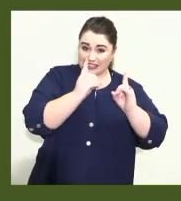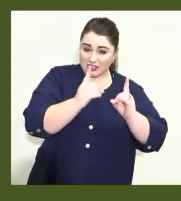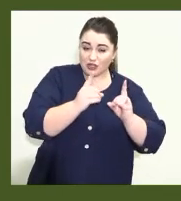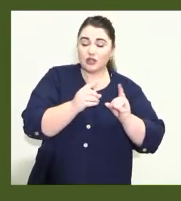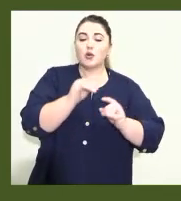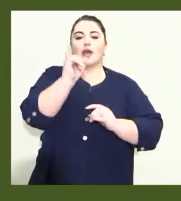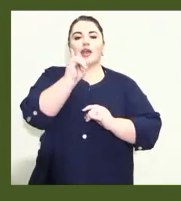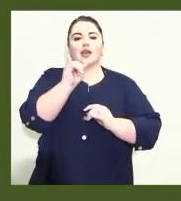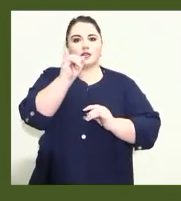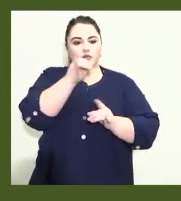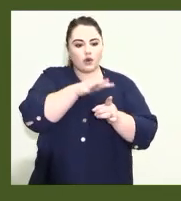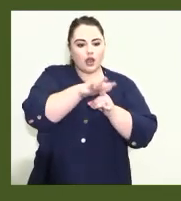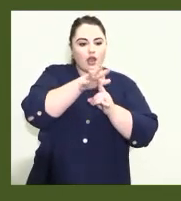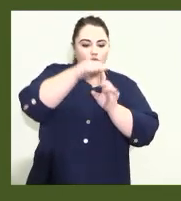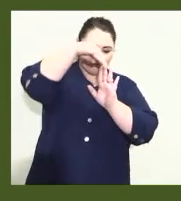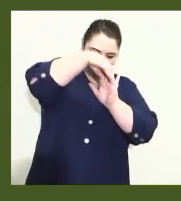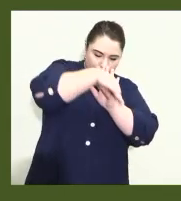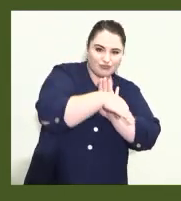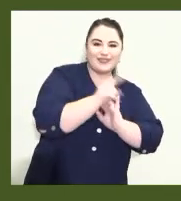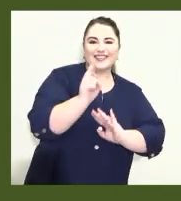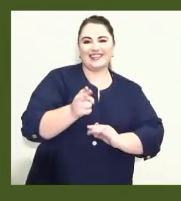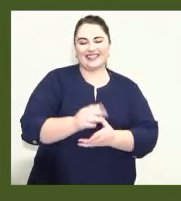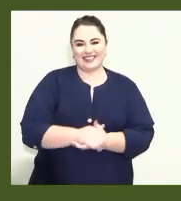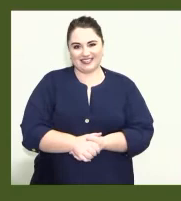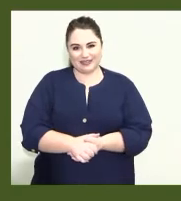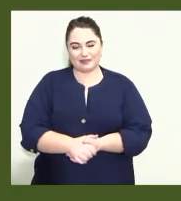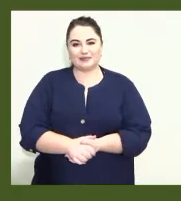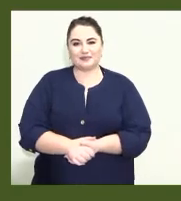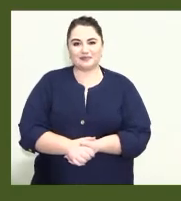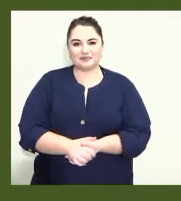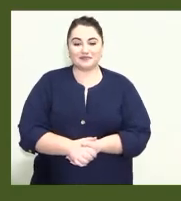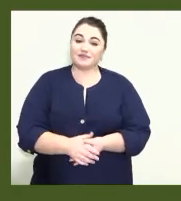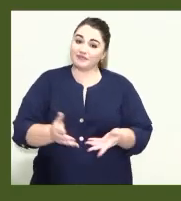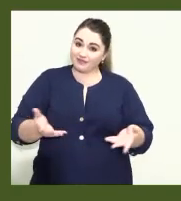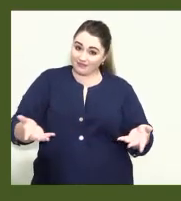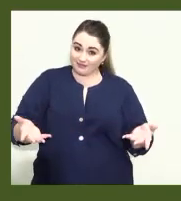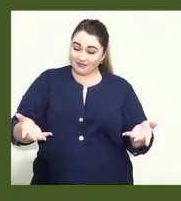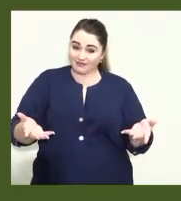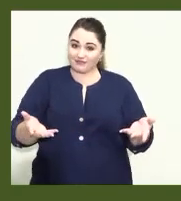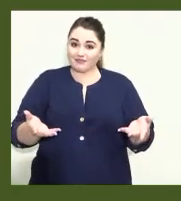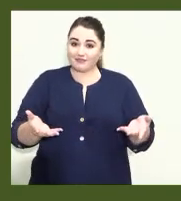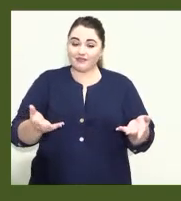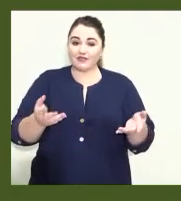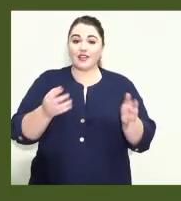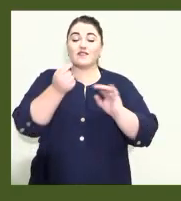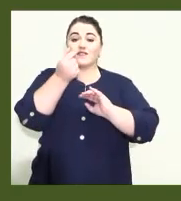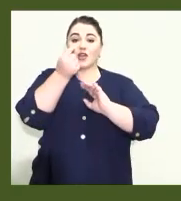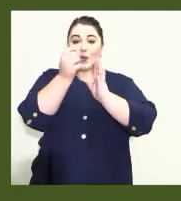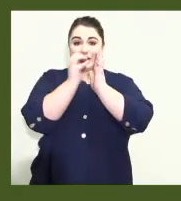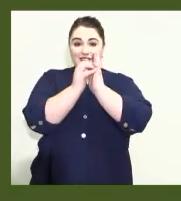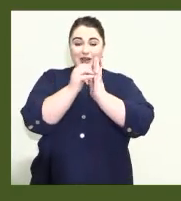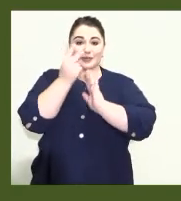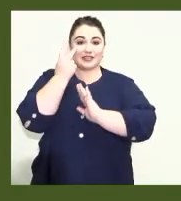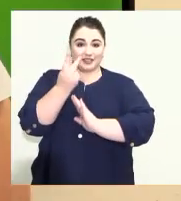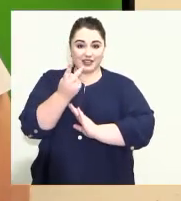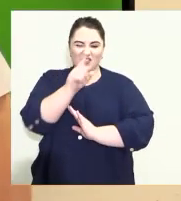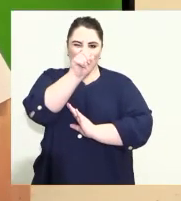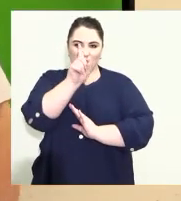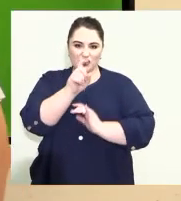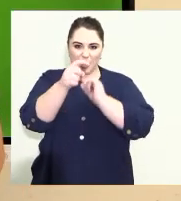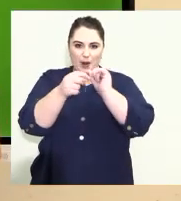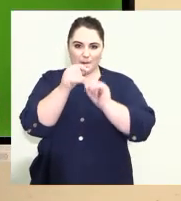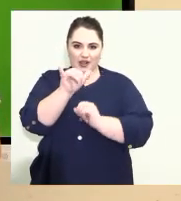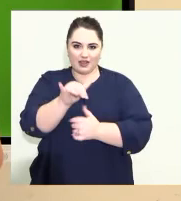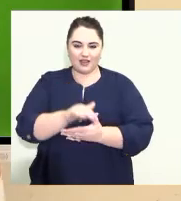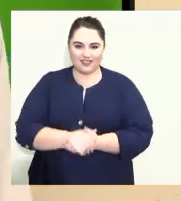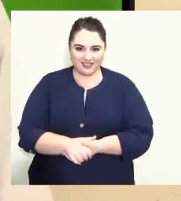the messenger comes into play again, and it comes down. So let's look at a few examples of